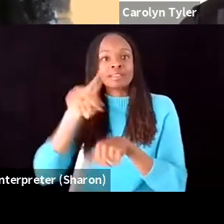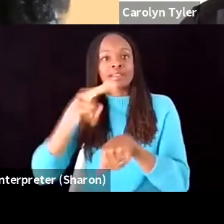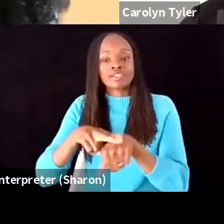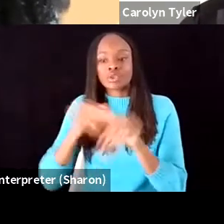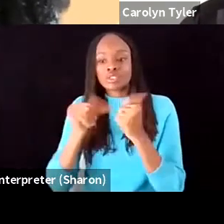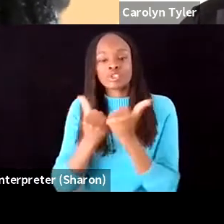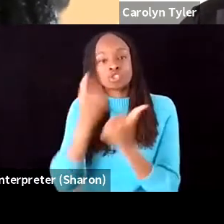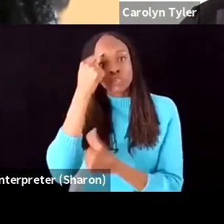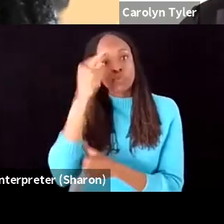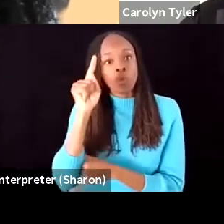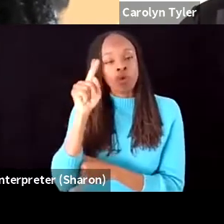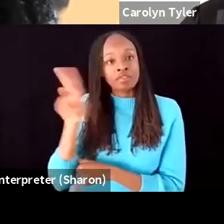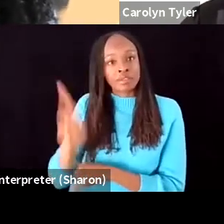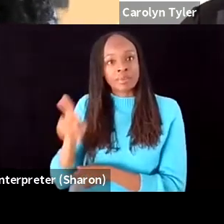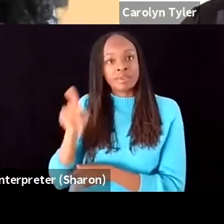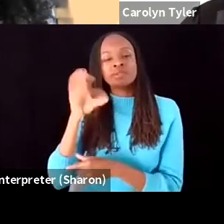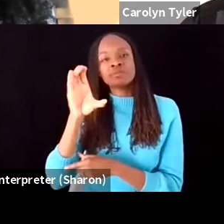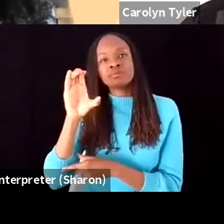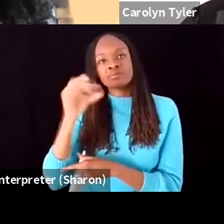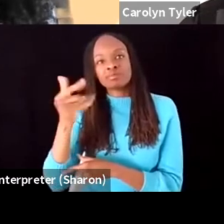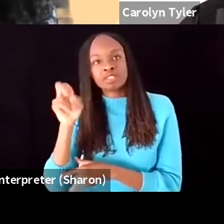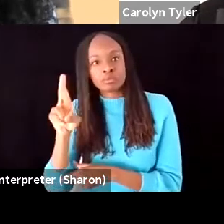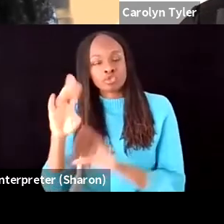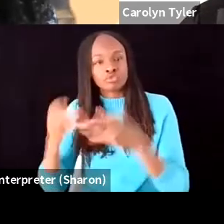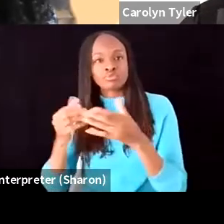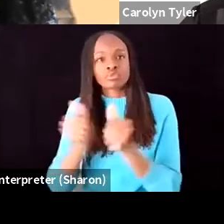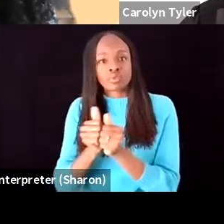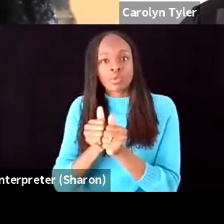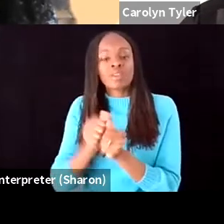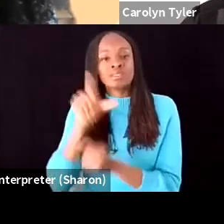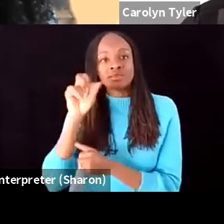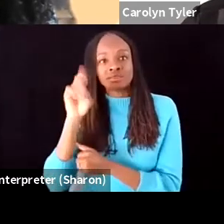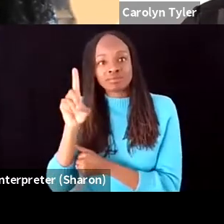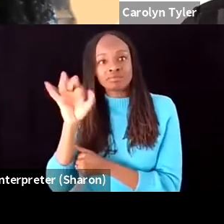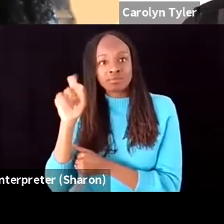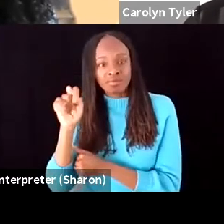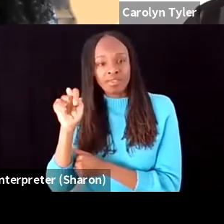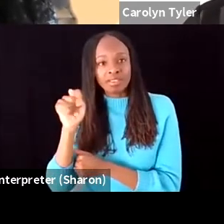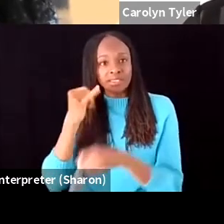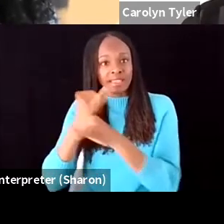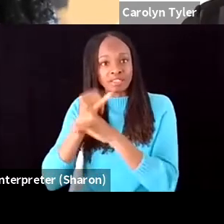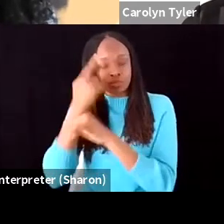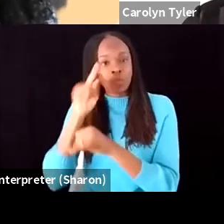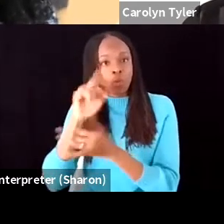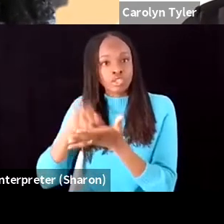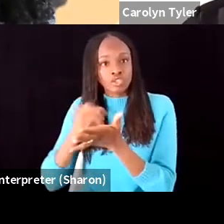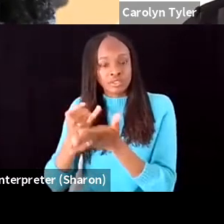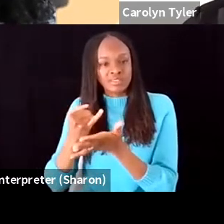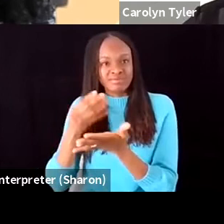Journalists Philadelphia chapter with the assistance of the Lenfest Institute for Journalism. They funded it,